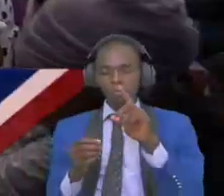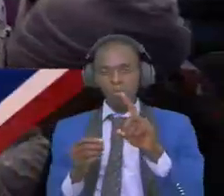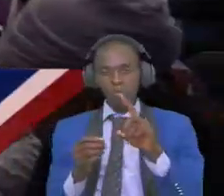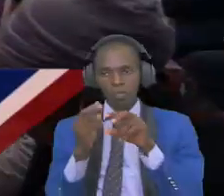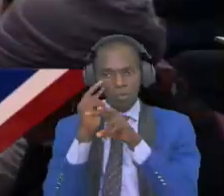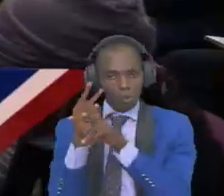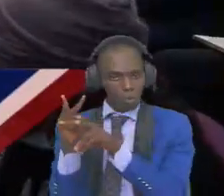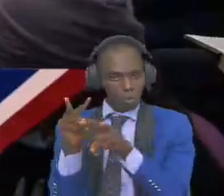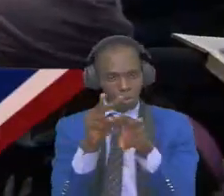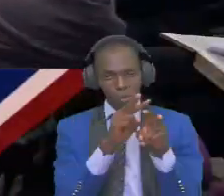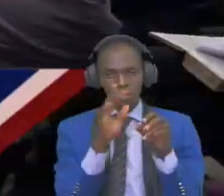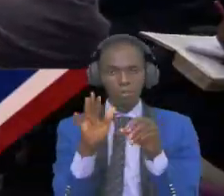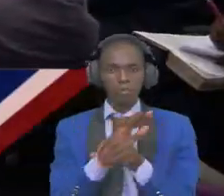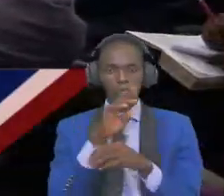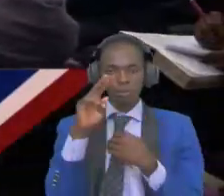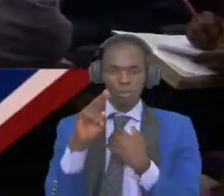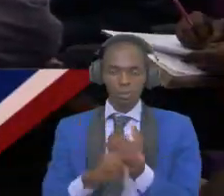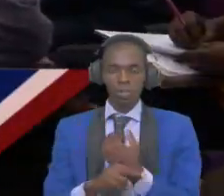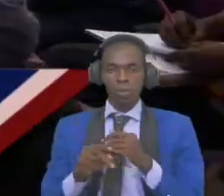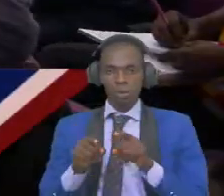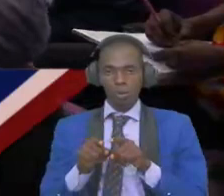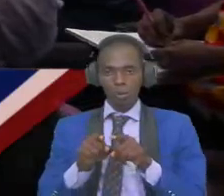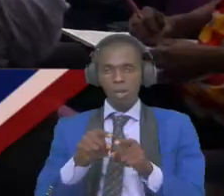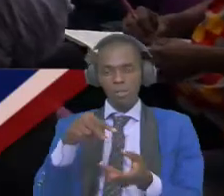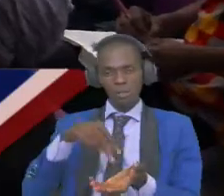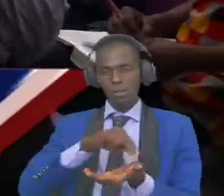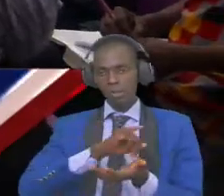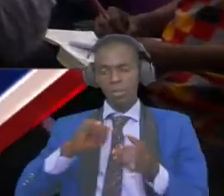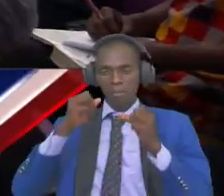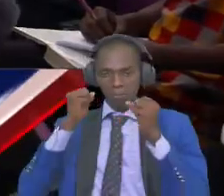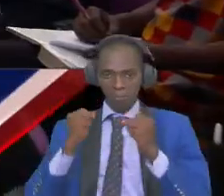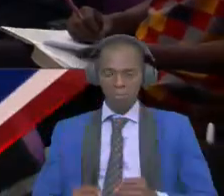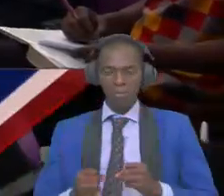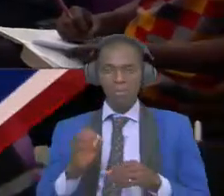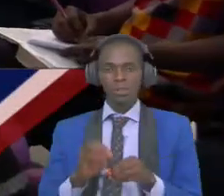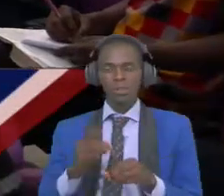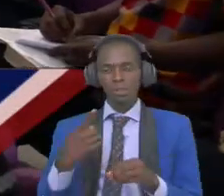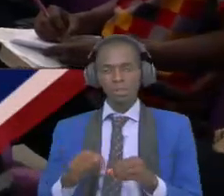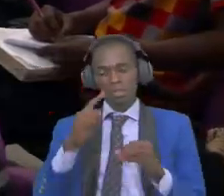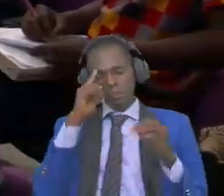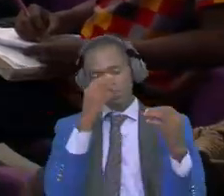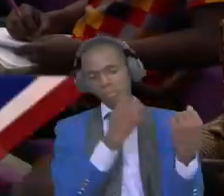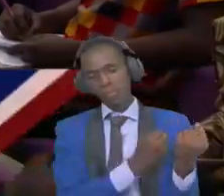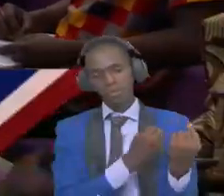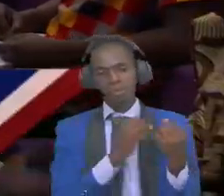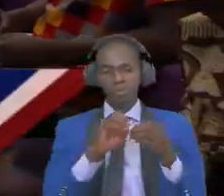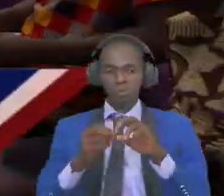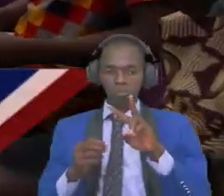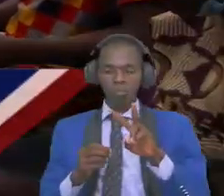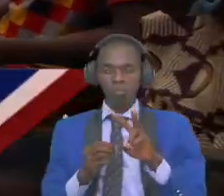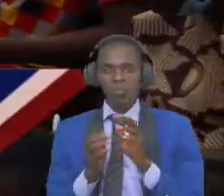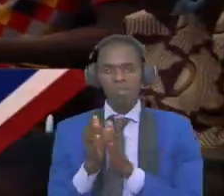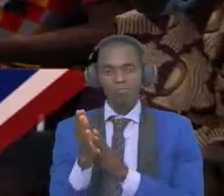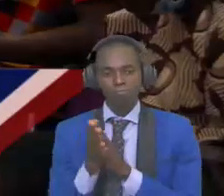watchfulness while standing fast in the faith. Number two, willingness to